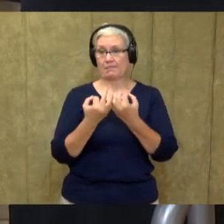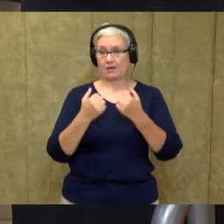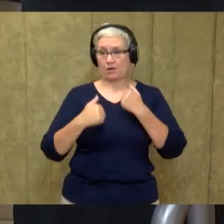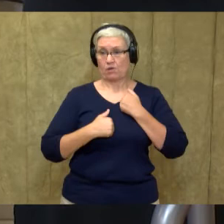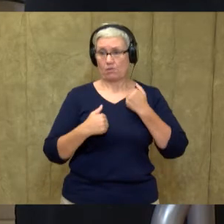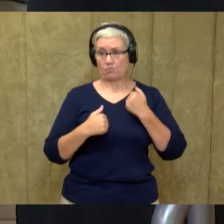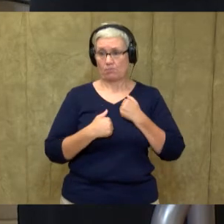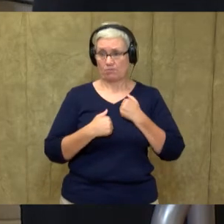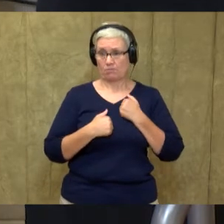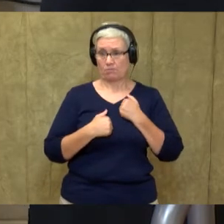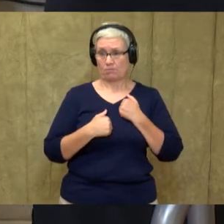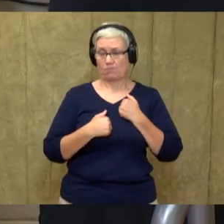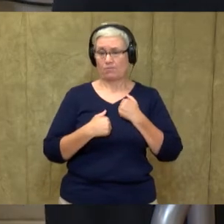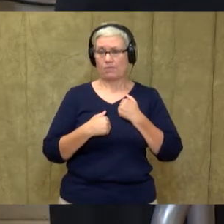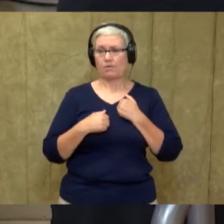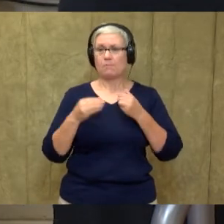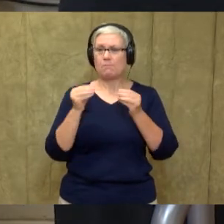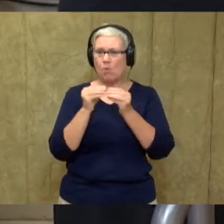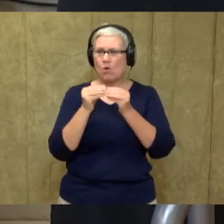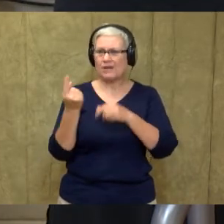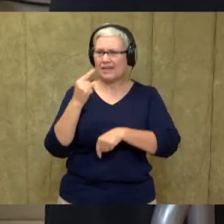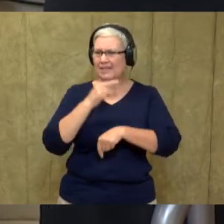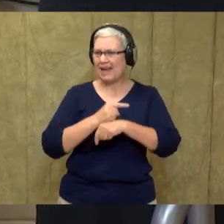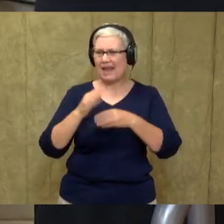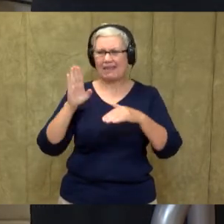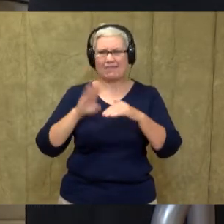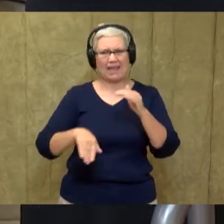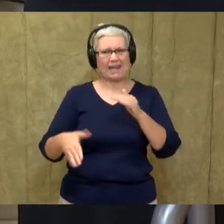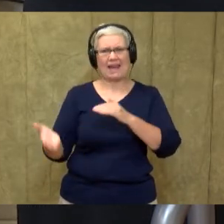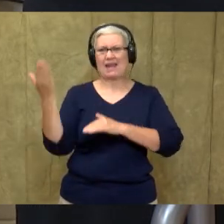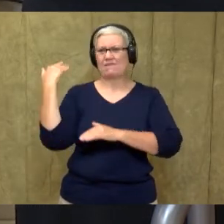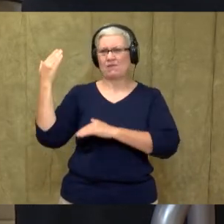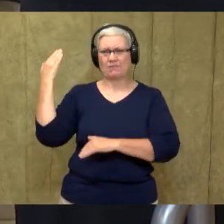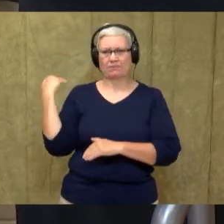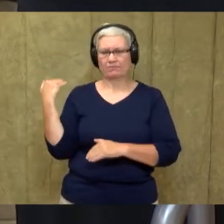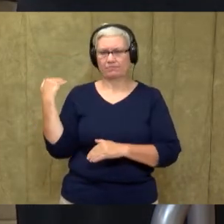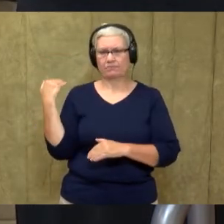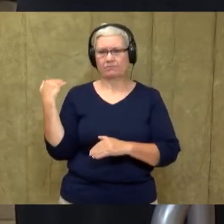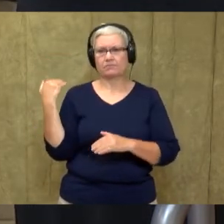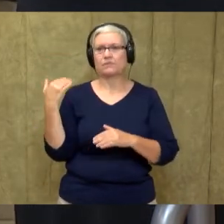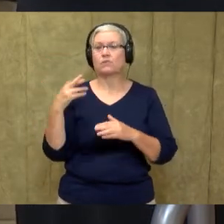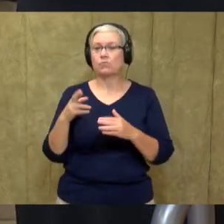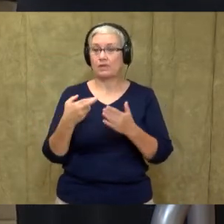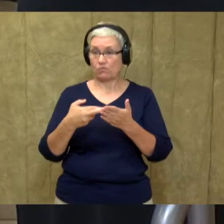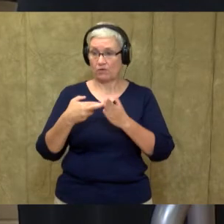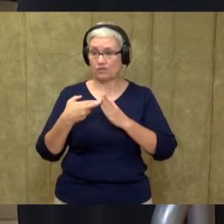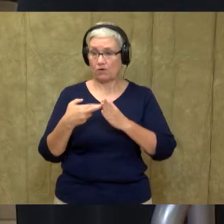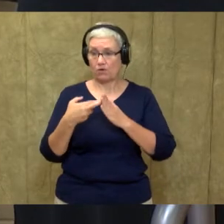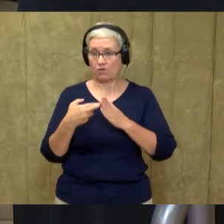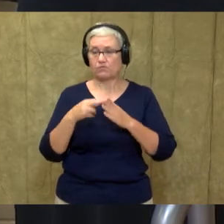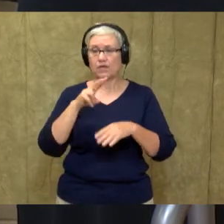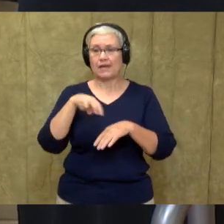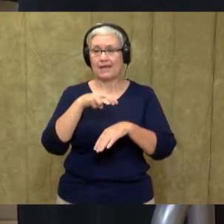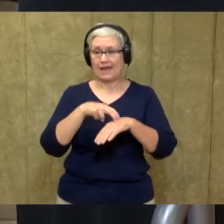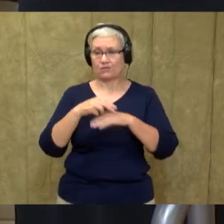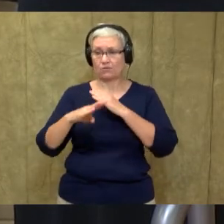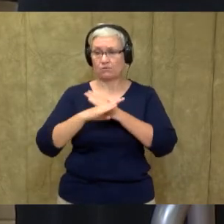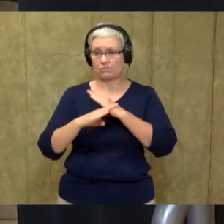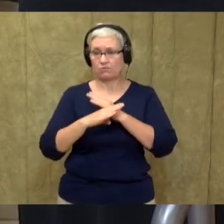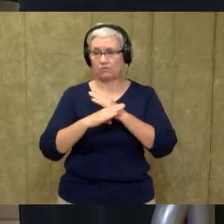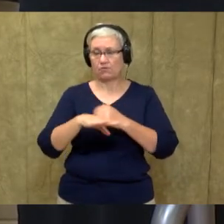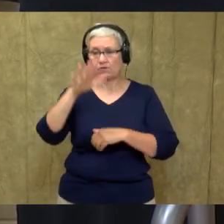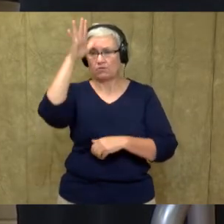unlike the army seen in any generation before. We have fought these wars with the reserves and the National Guard. Fathers,